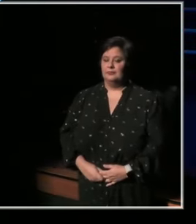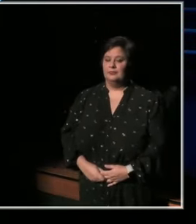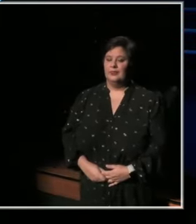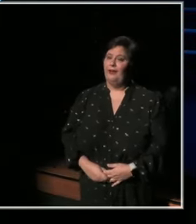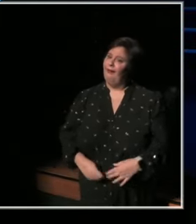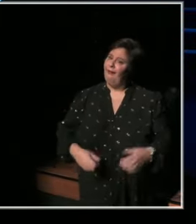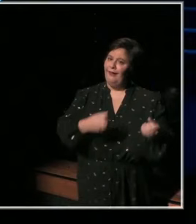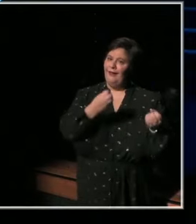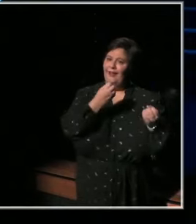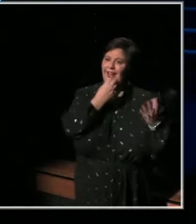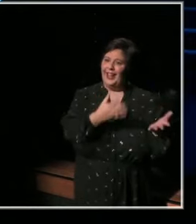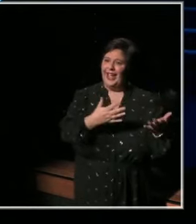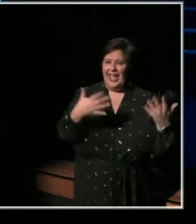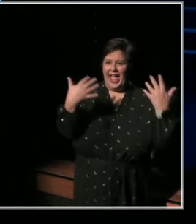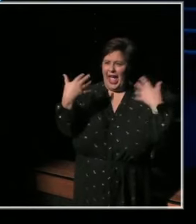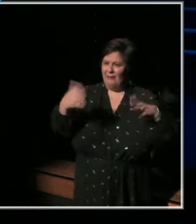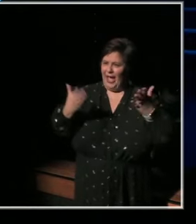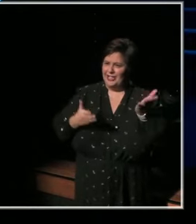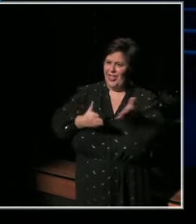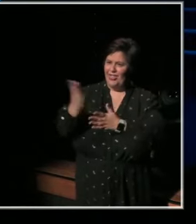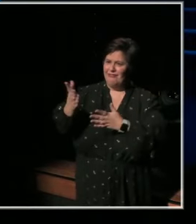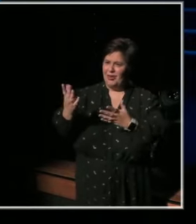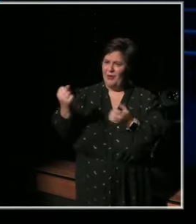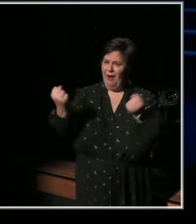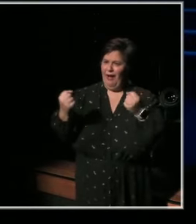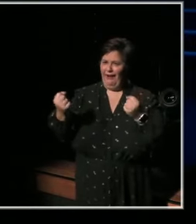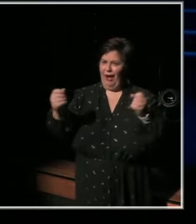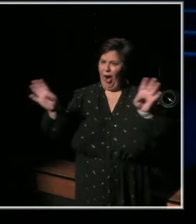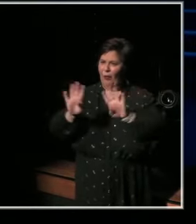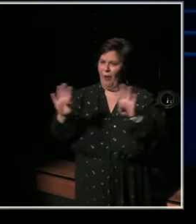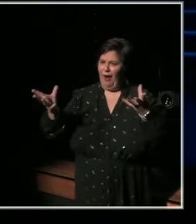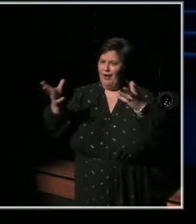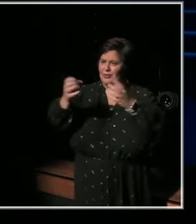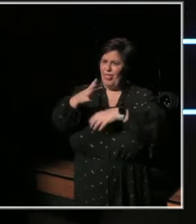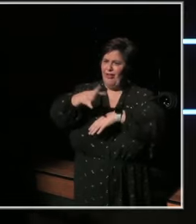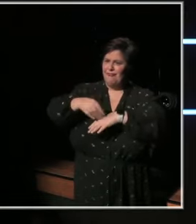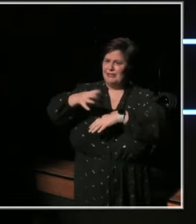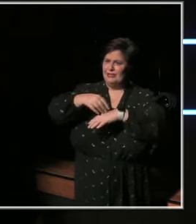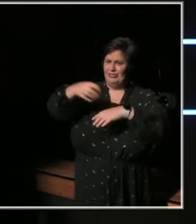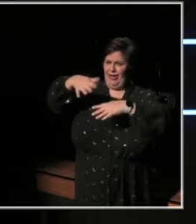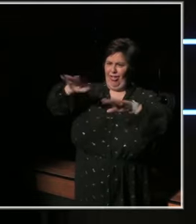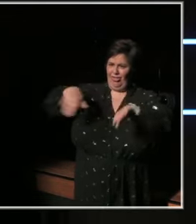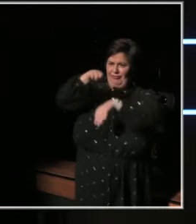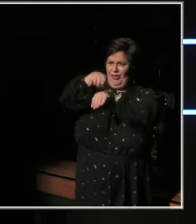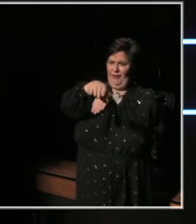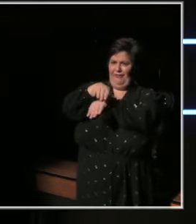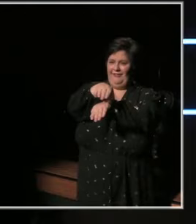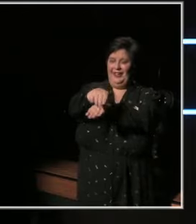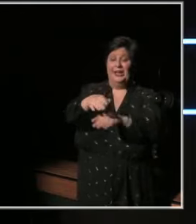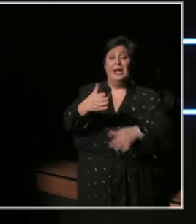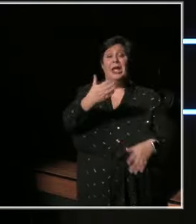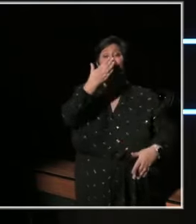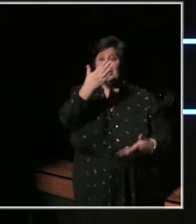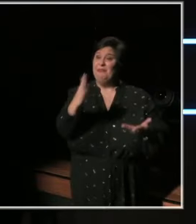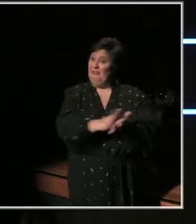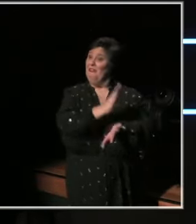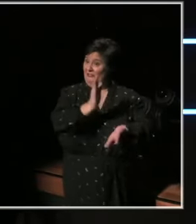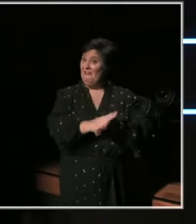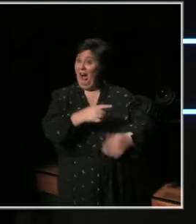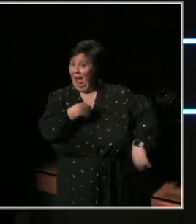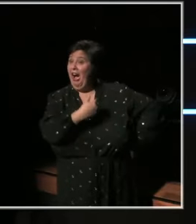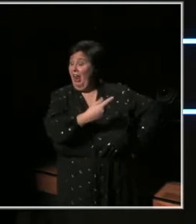Oh, brilliant! Imagine going through a car wash with a Christmas tree on top. It sounds really